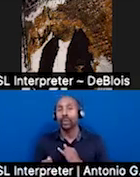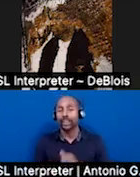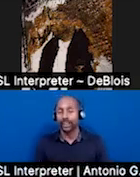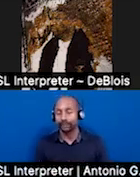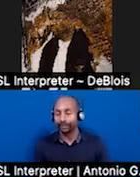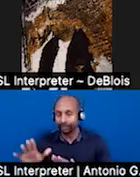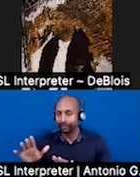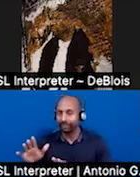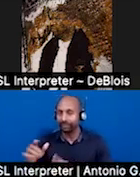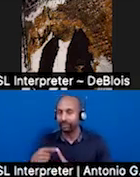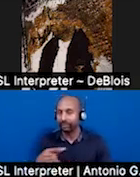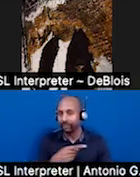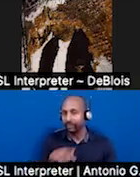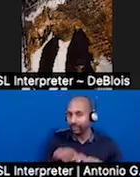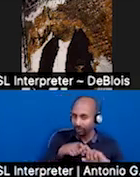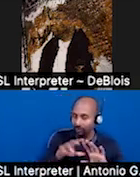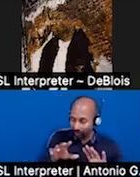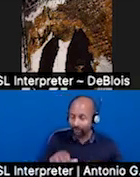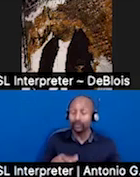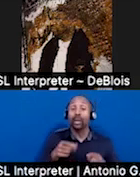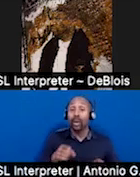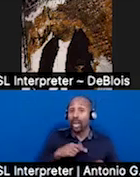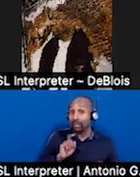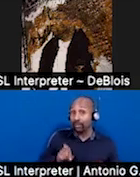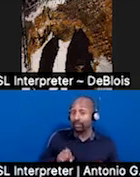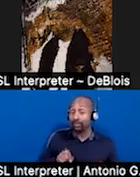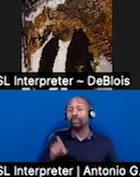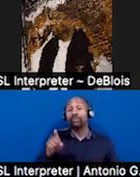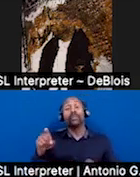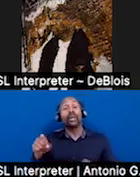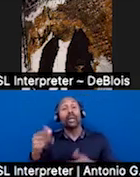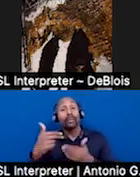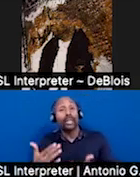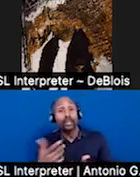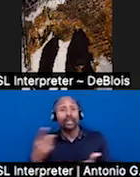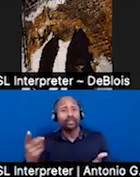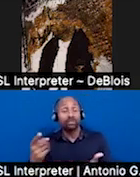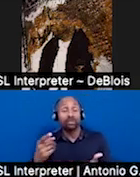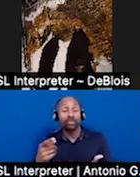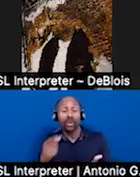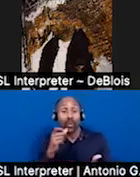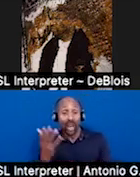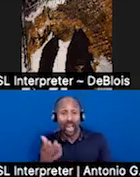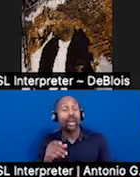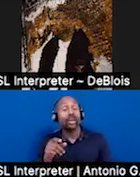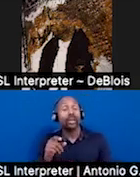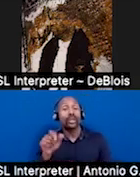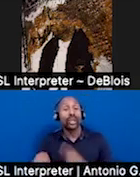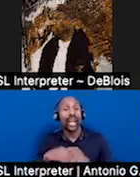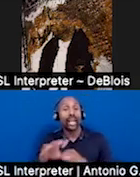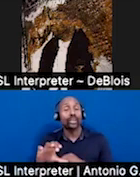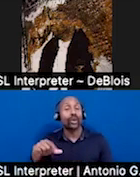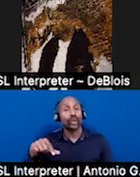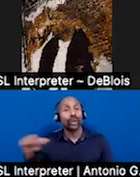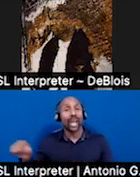while our panelists are responding, please feel free to add your own questions in the Q&A box. We would love to hear from you all as